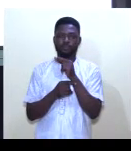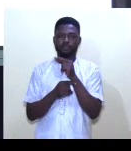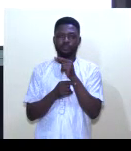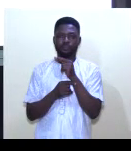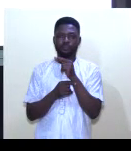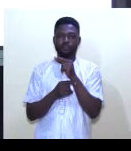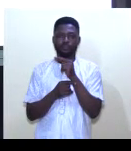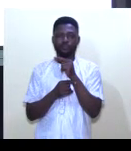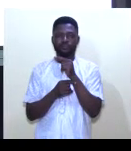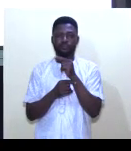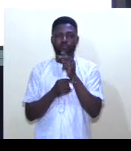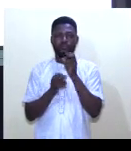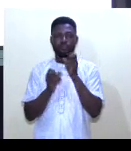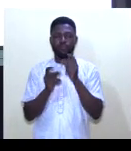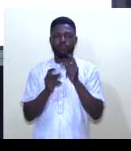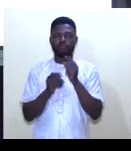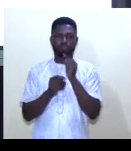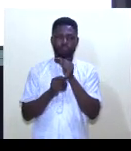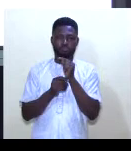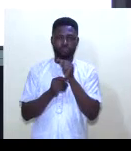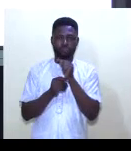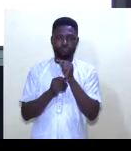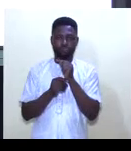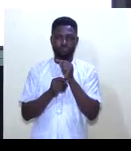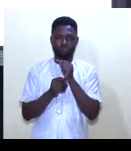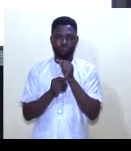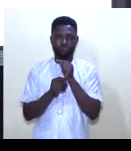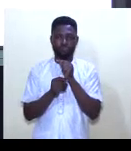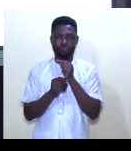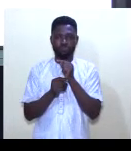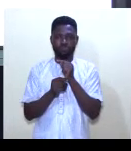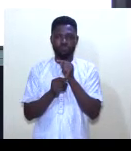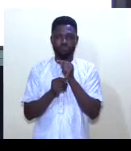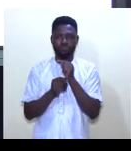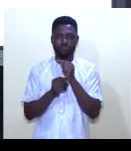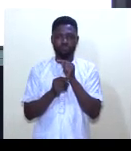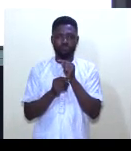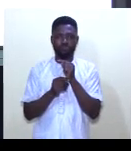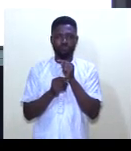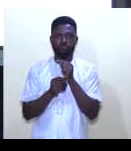Yes. So, okay. So, now,